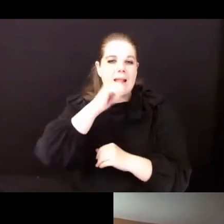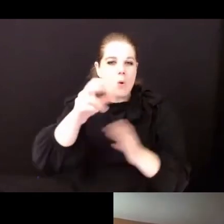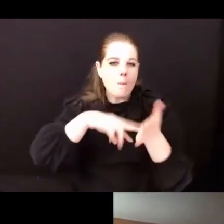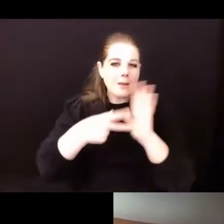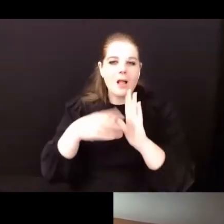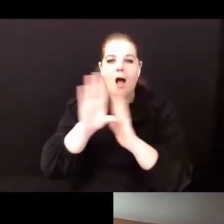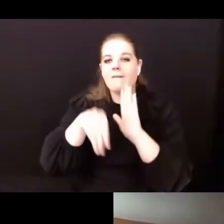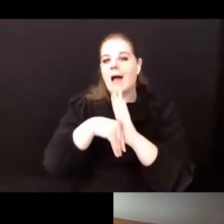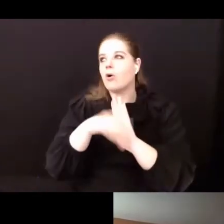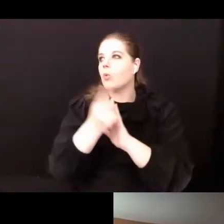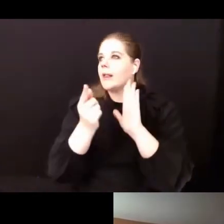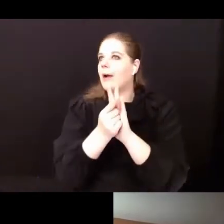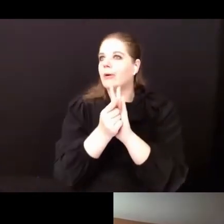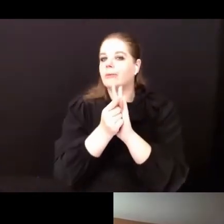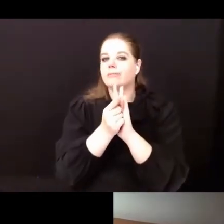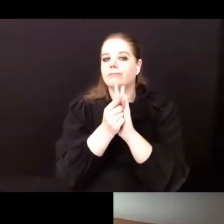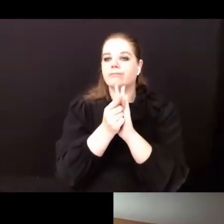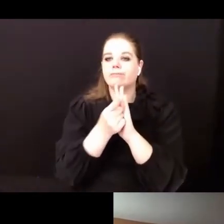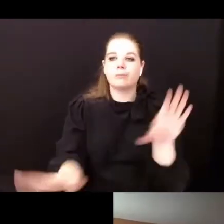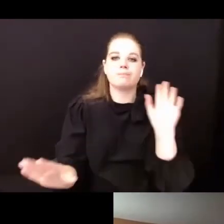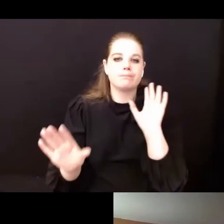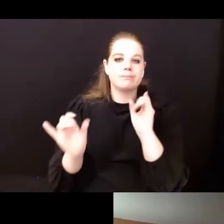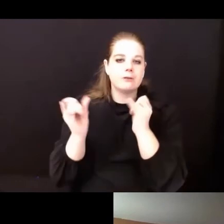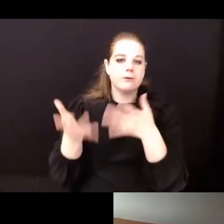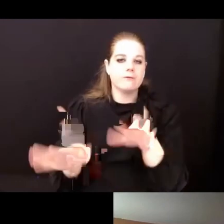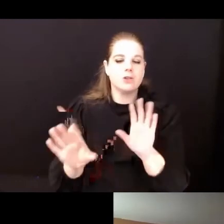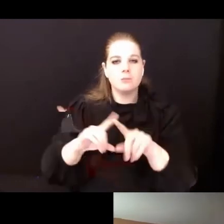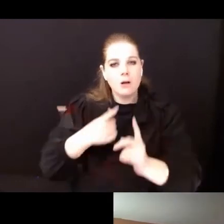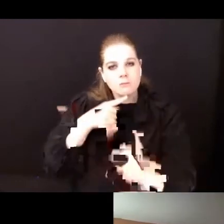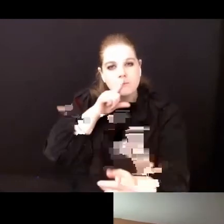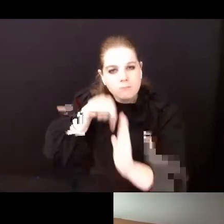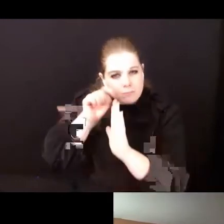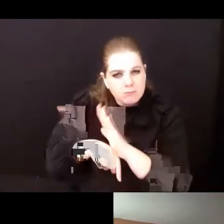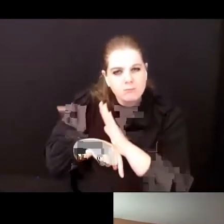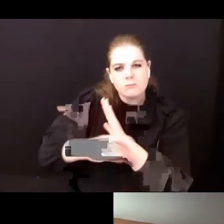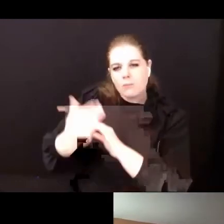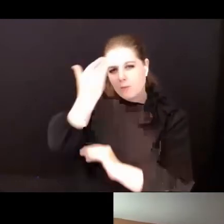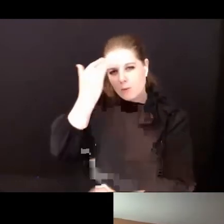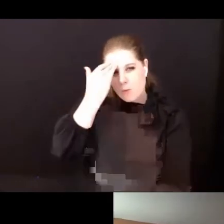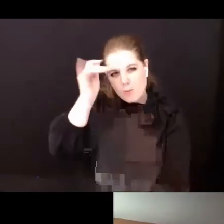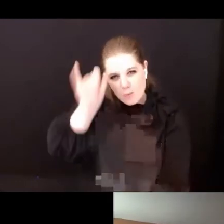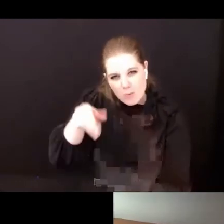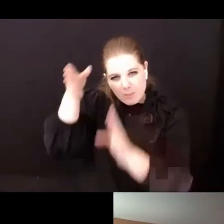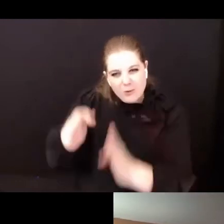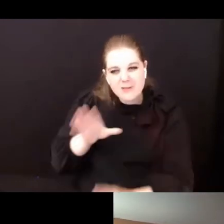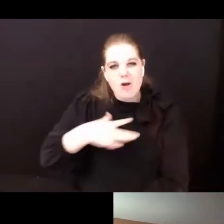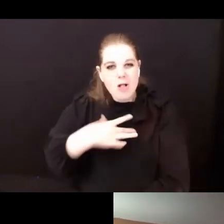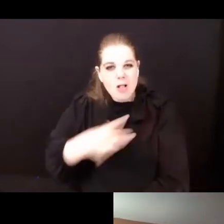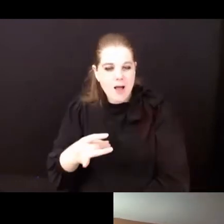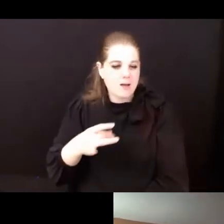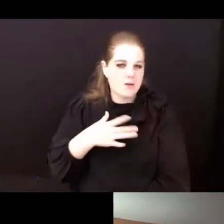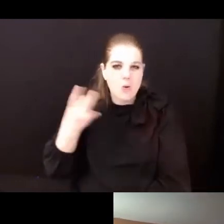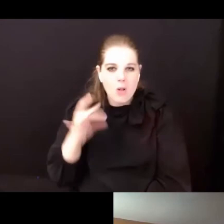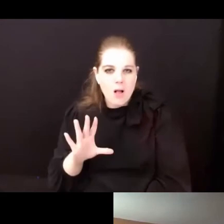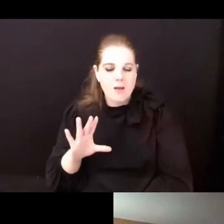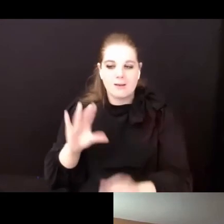to an hour interview, but really get to know that person, what they like, what they don't like, what they can